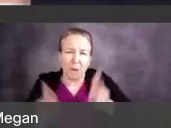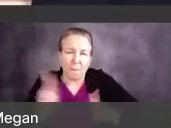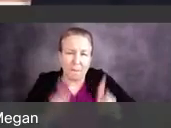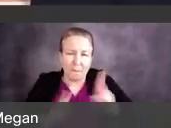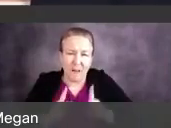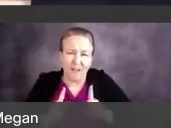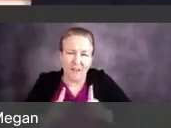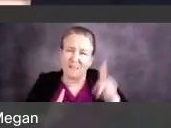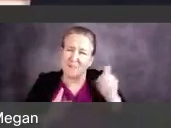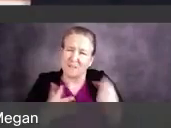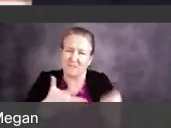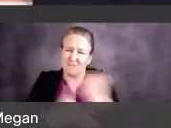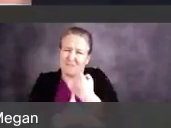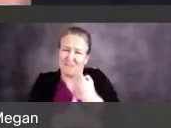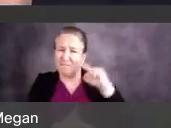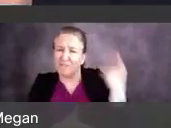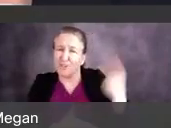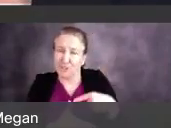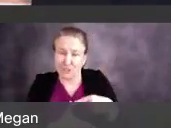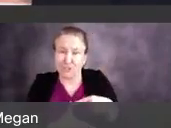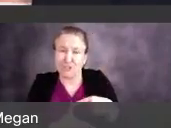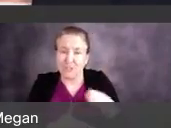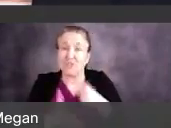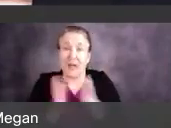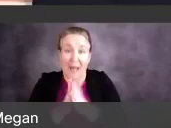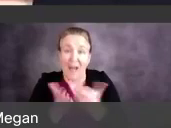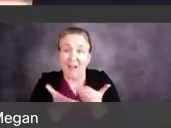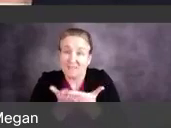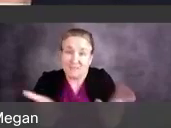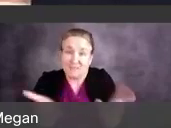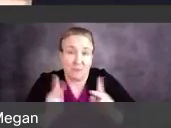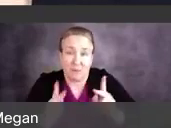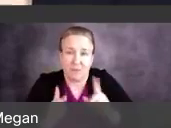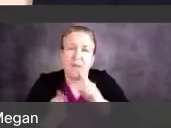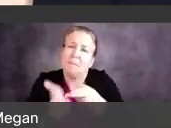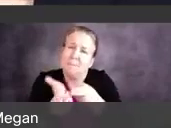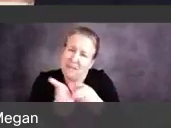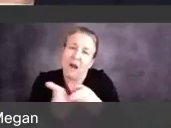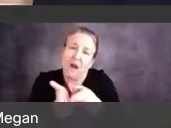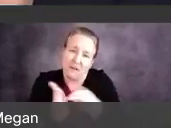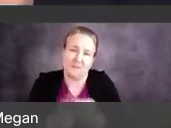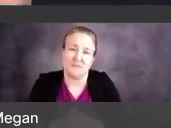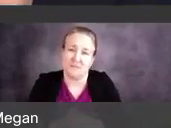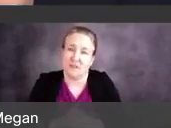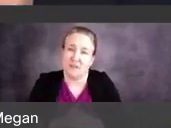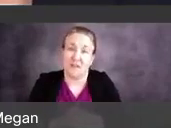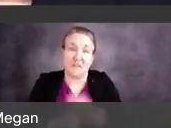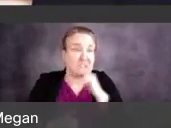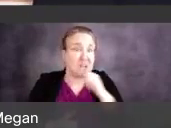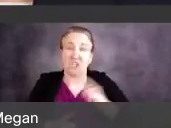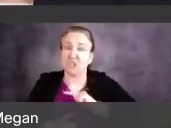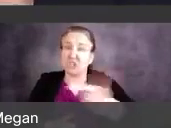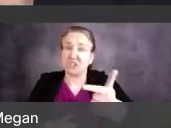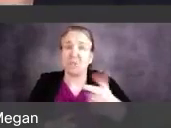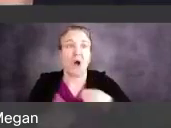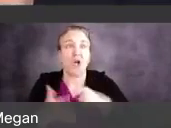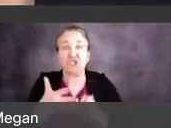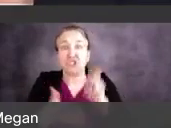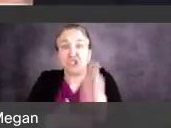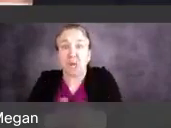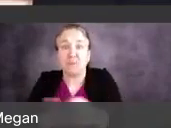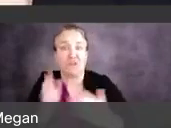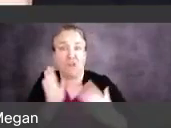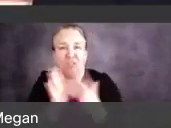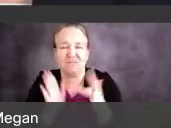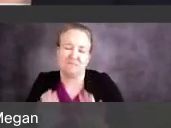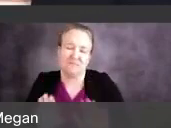first. So I just am asking people to be honest and not jump the line. If you didn't get the